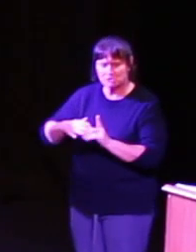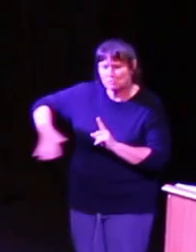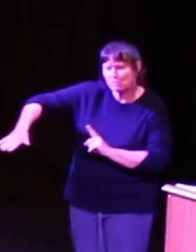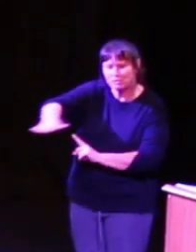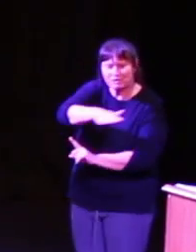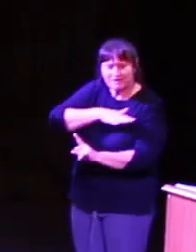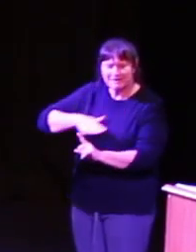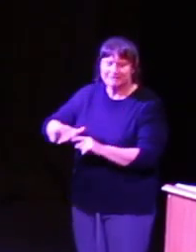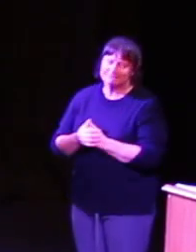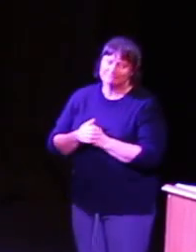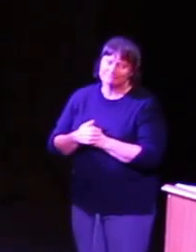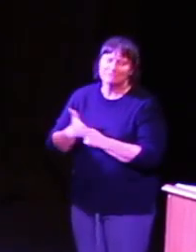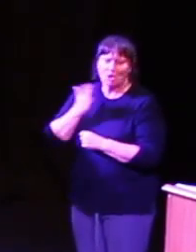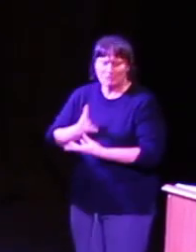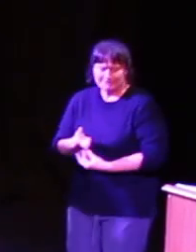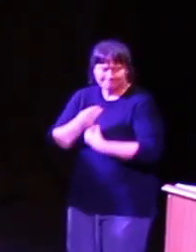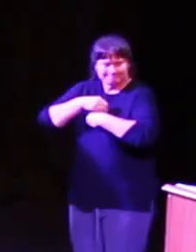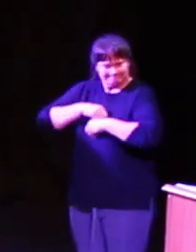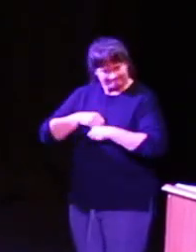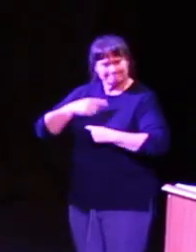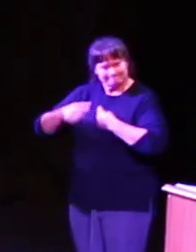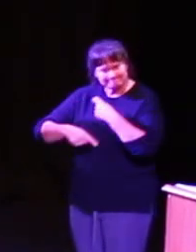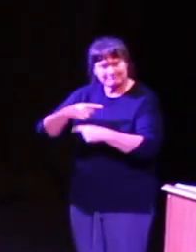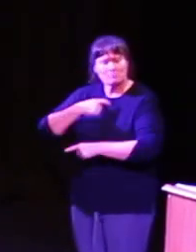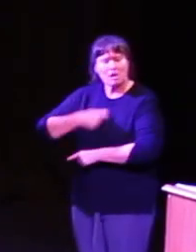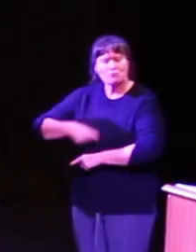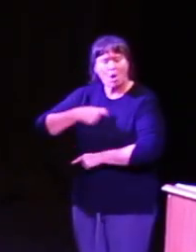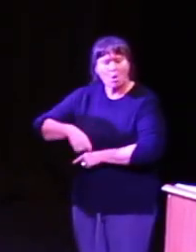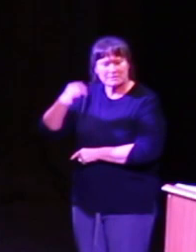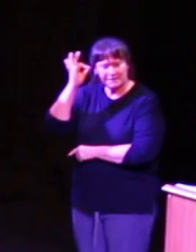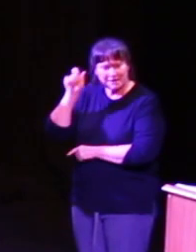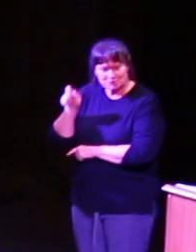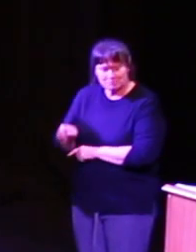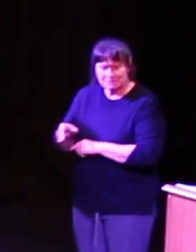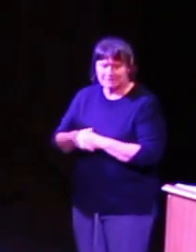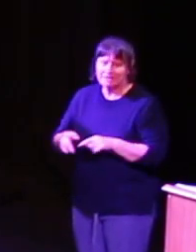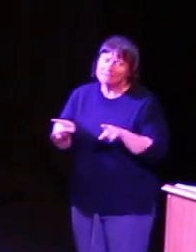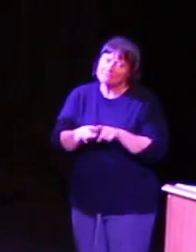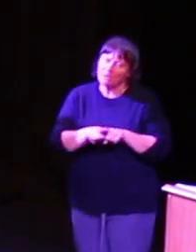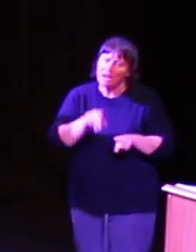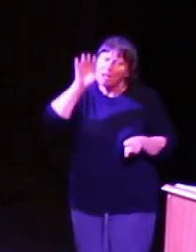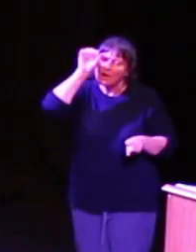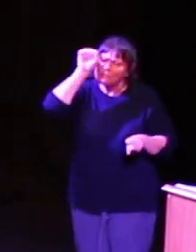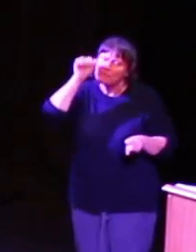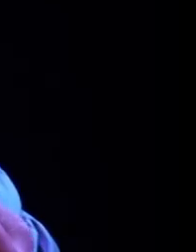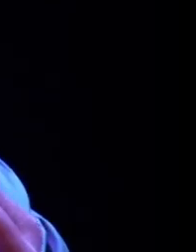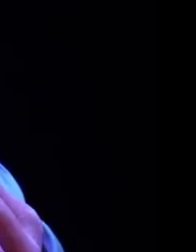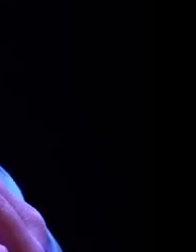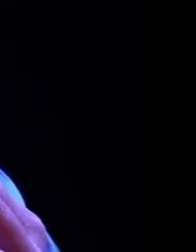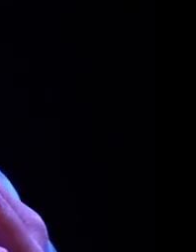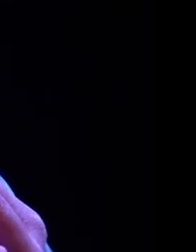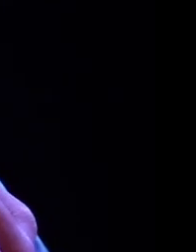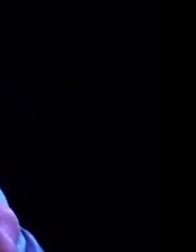I'm particularly carrying that forward into my role as council, but I'm also reminded of my father's brother, Ginger Fitzgerald.